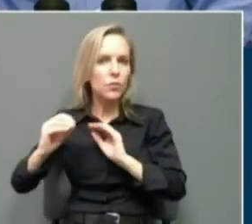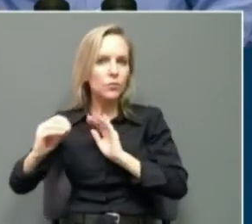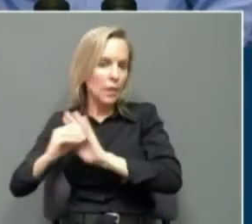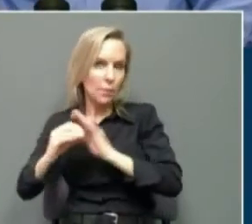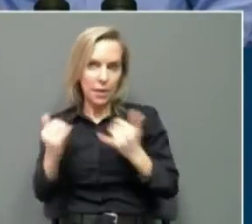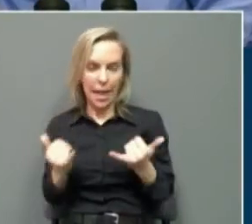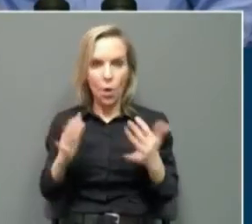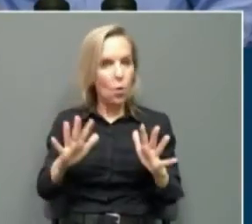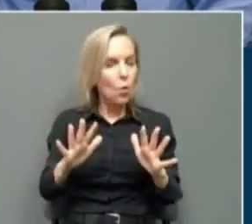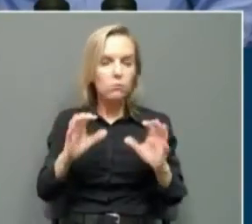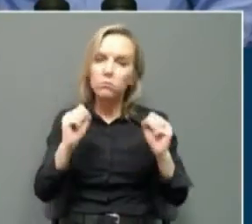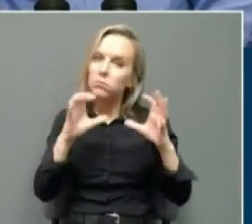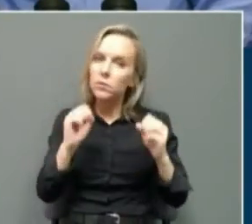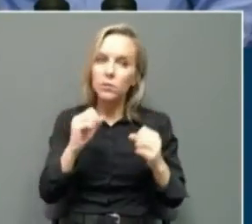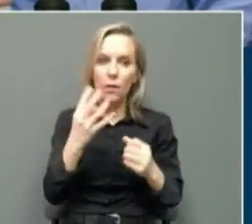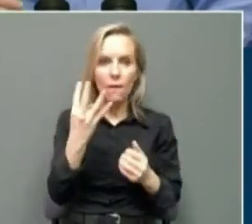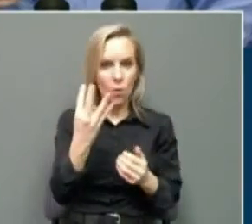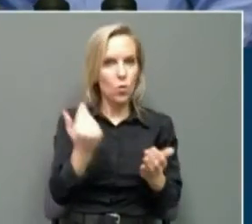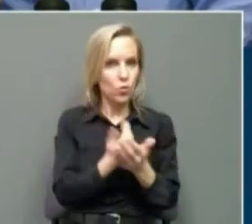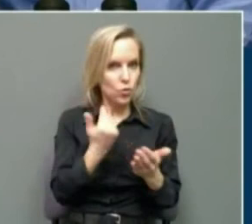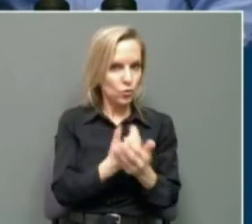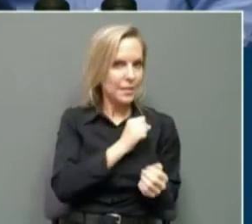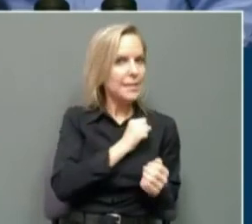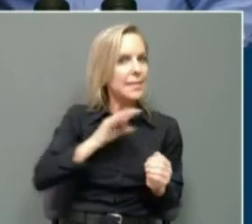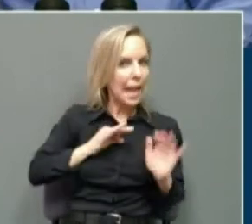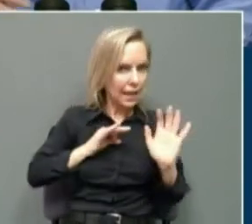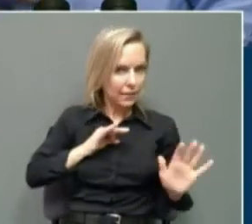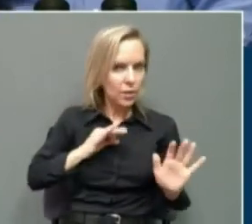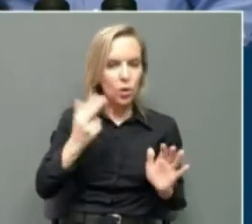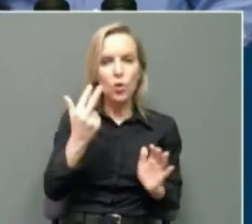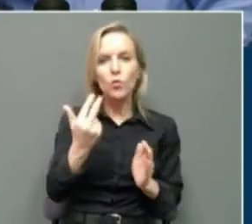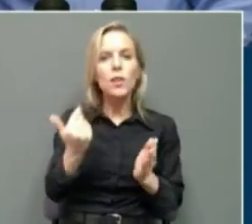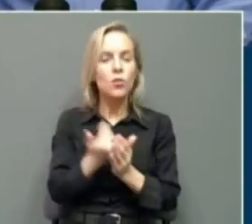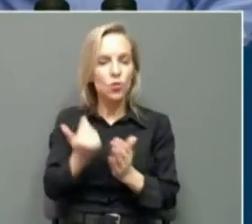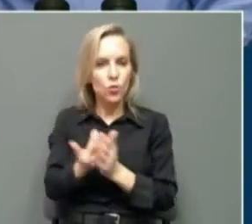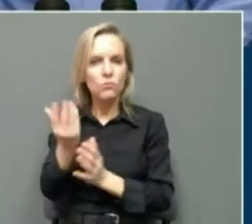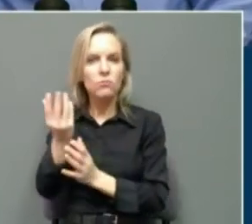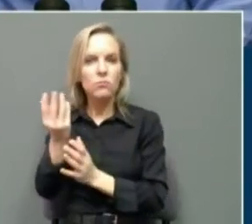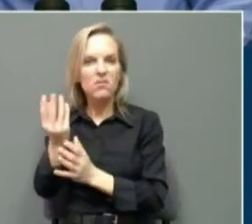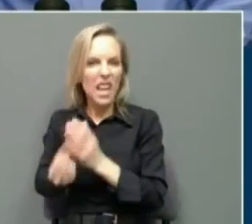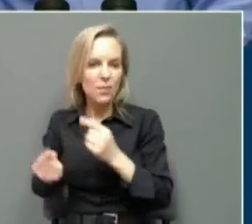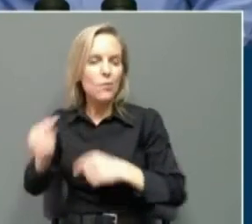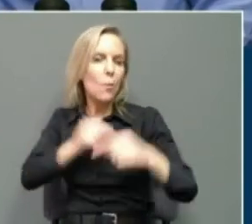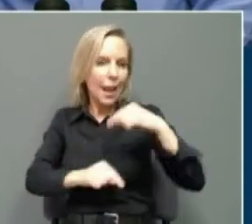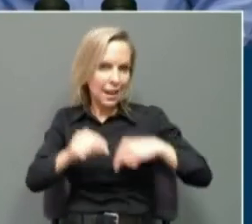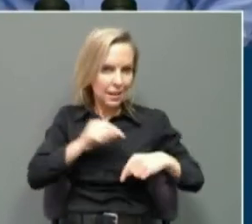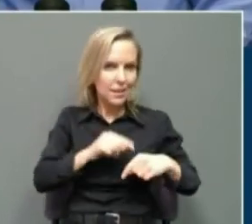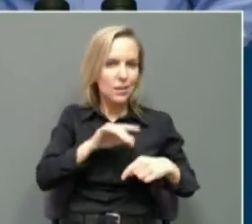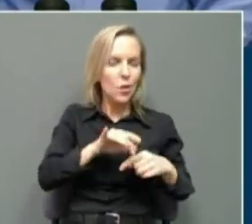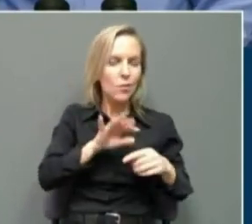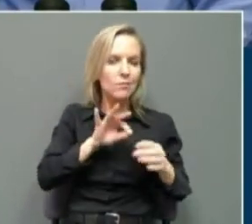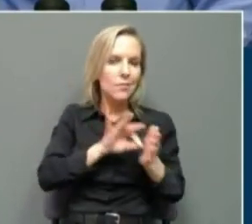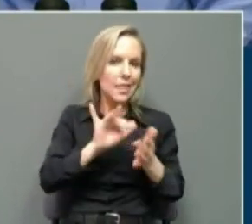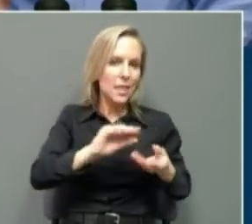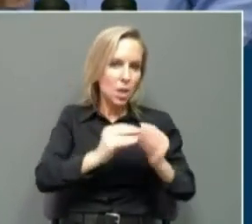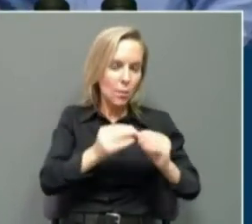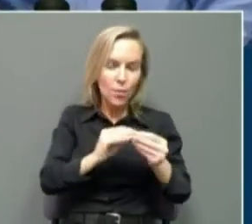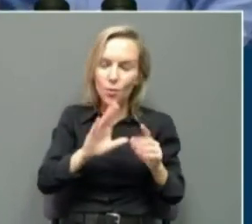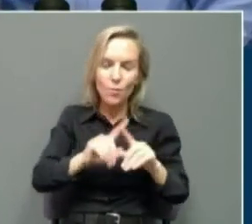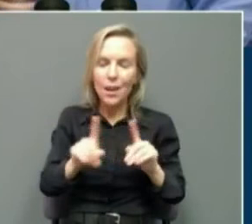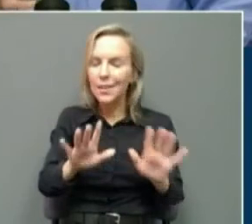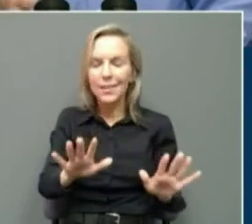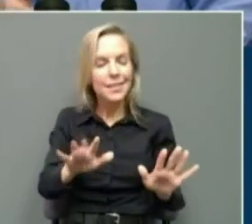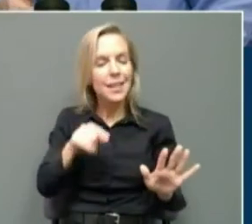new staff members, 3 new deaths when we go back and work the numbers, but these